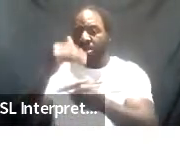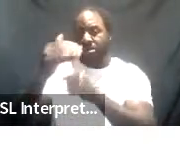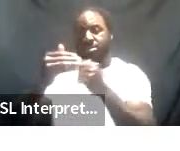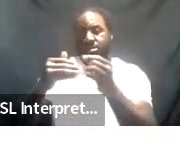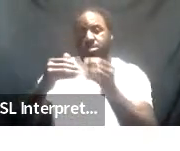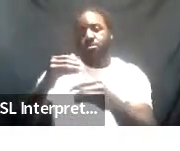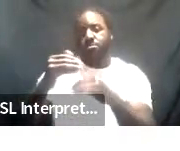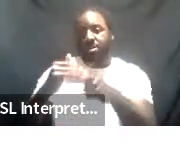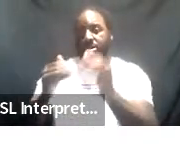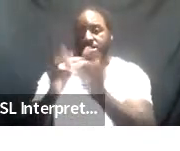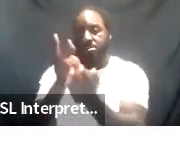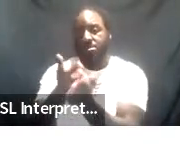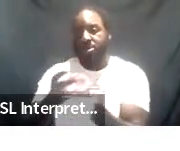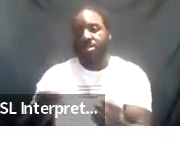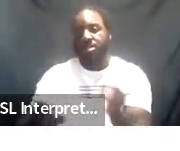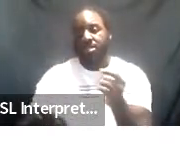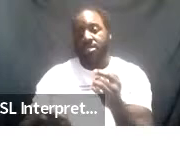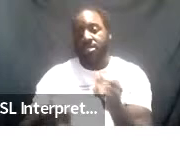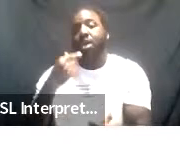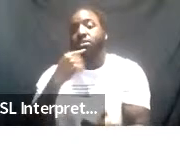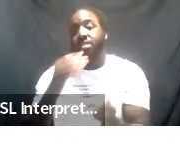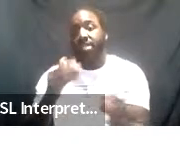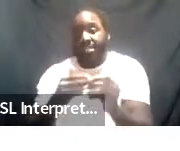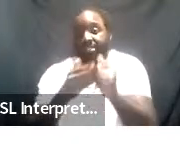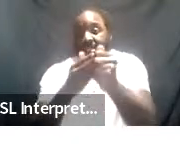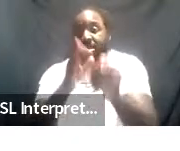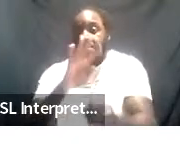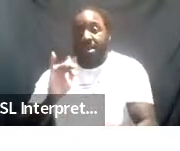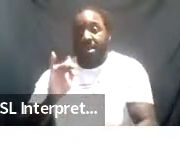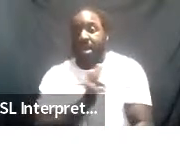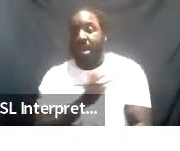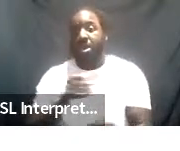that guided by our transportation